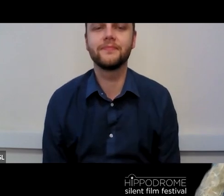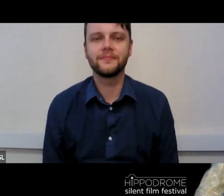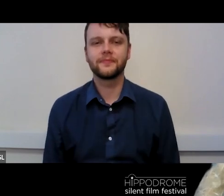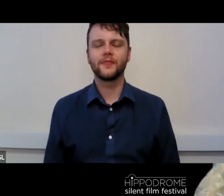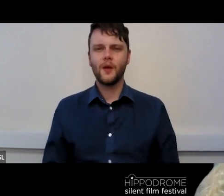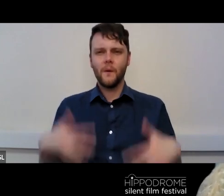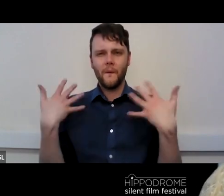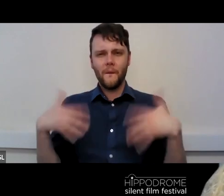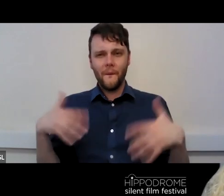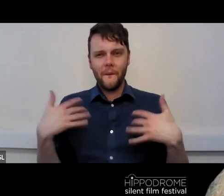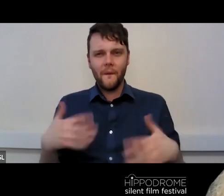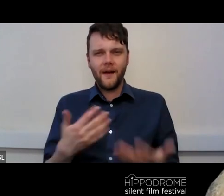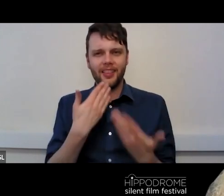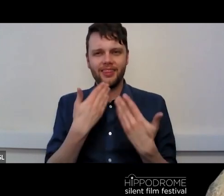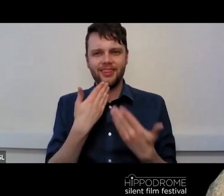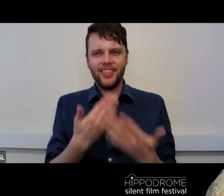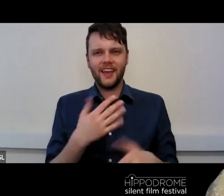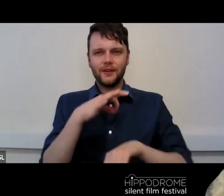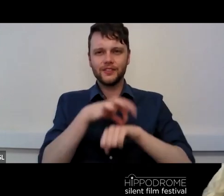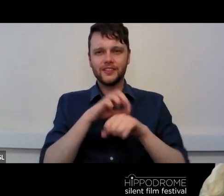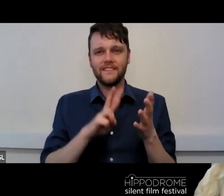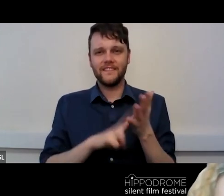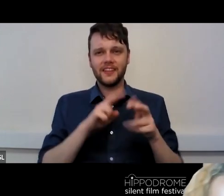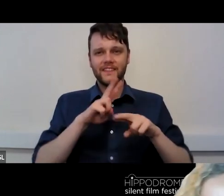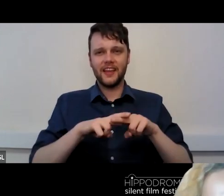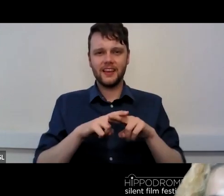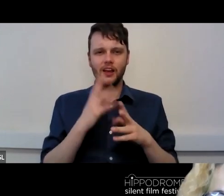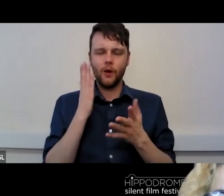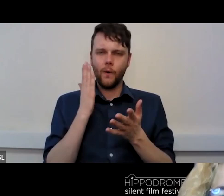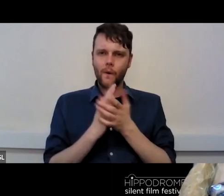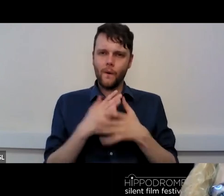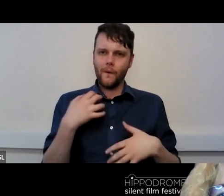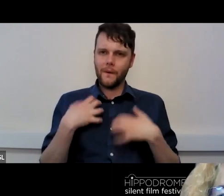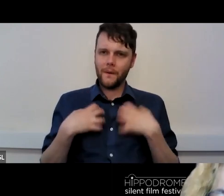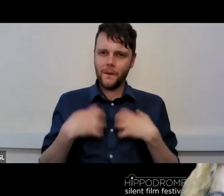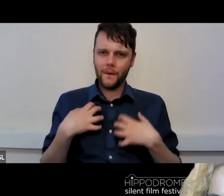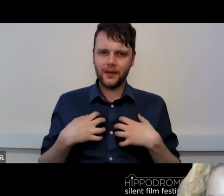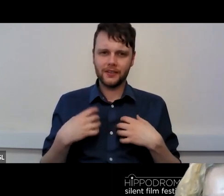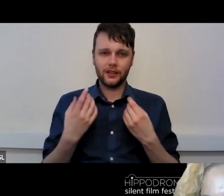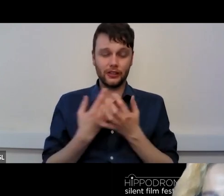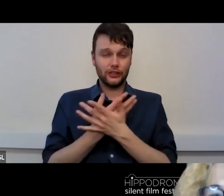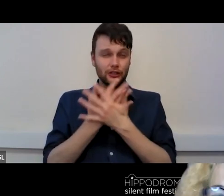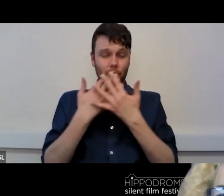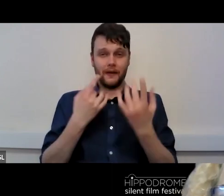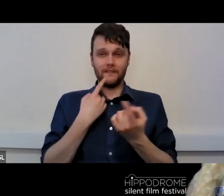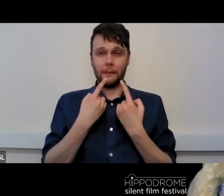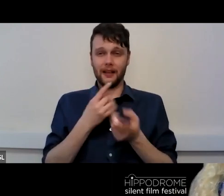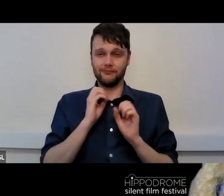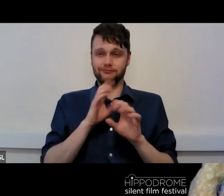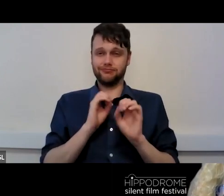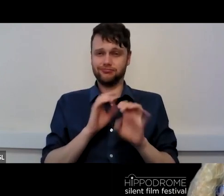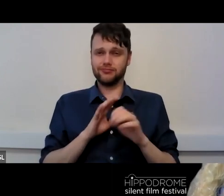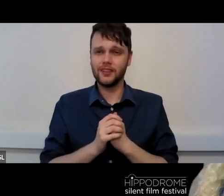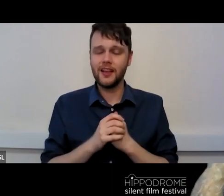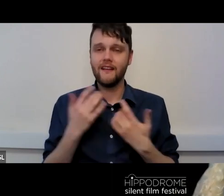Wow. Thank you so much, Dr. Victor Fan. It was really fascinating, and you packed such a lot in, and I feel like you've really given